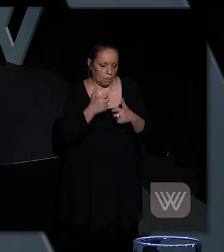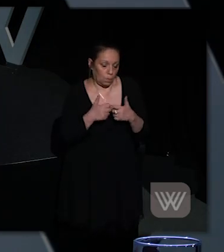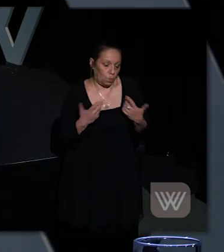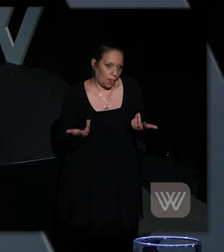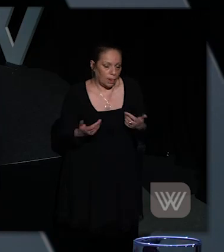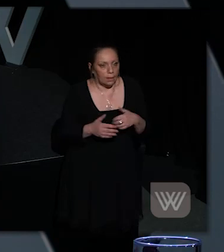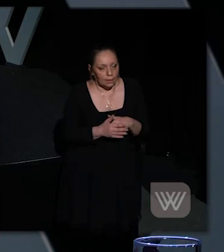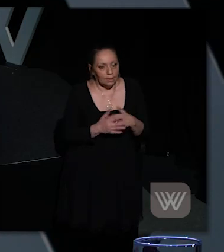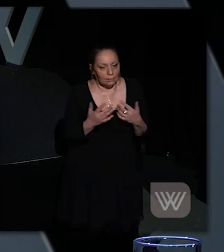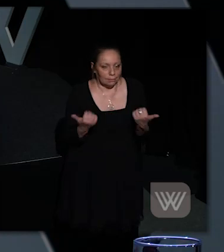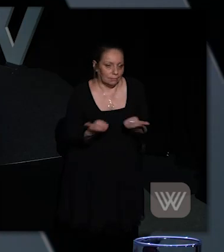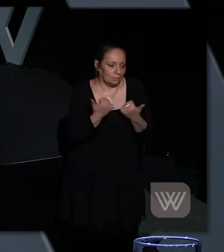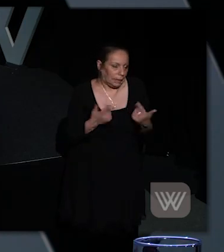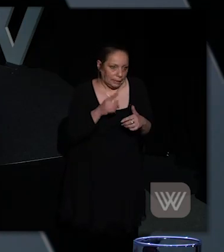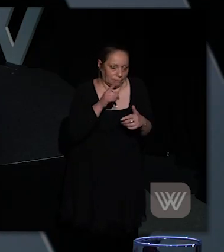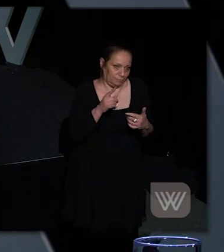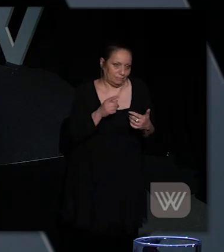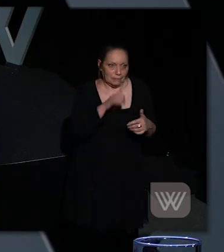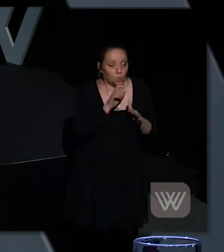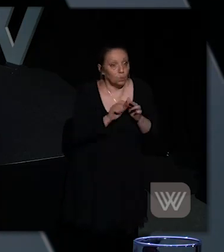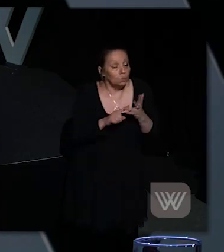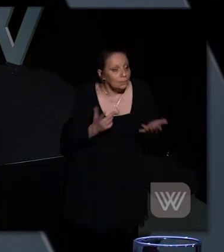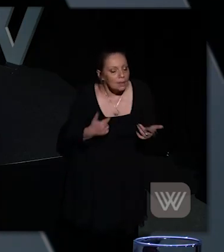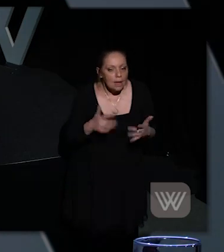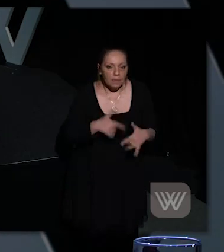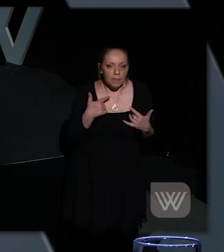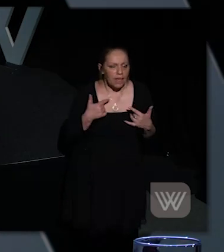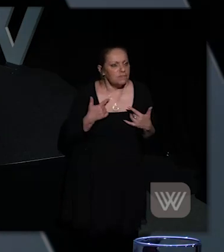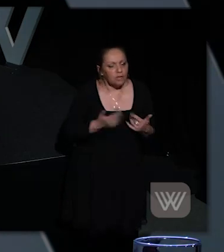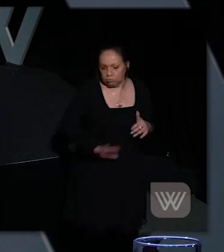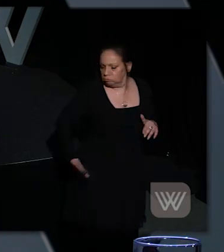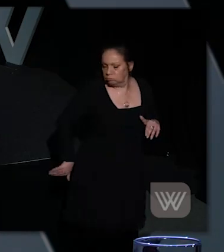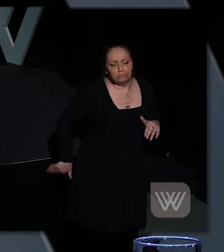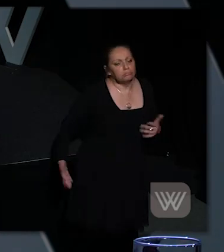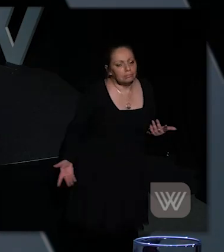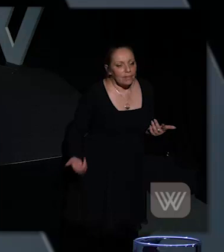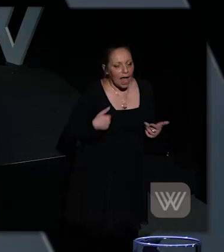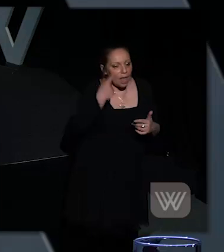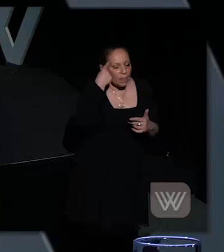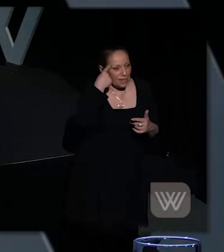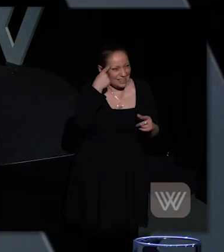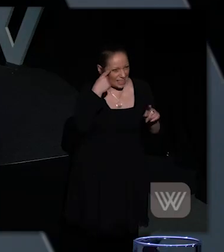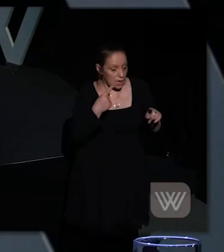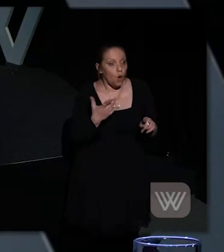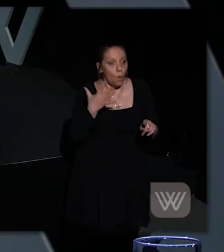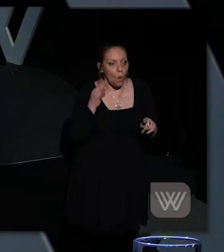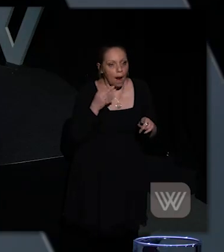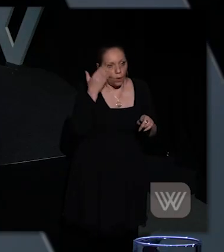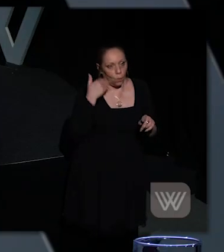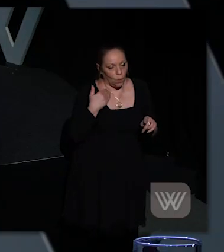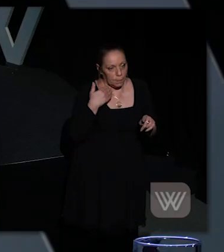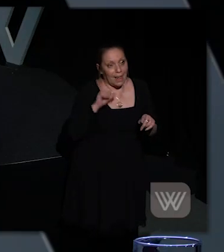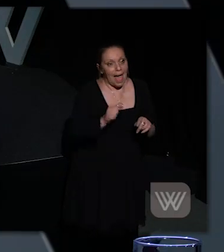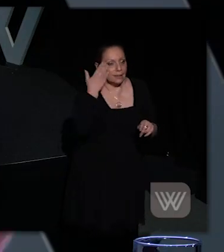very well-worn path. But they see, they feel marginalised and they see feminism, and particularly white women, as